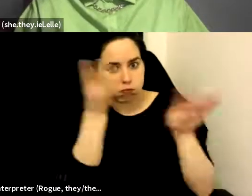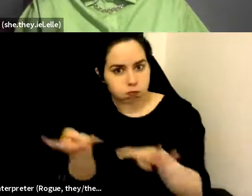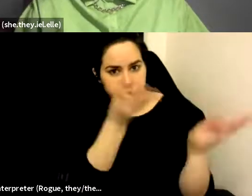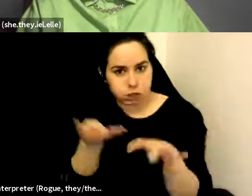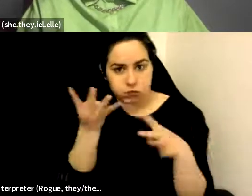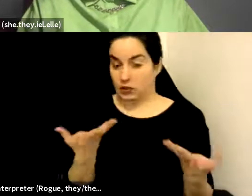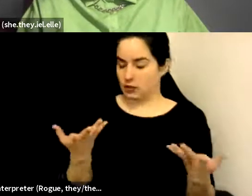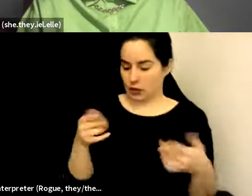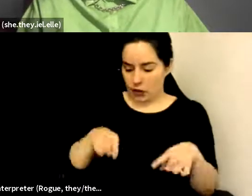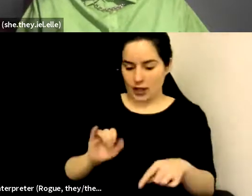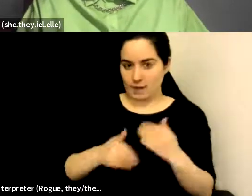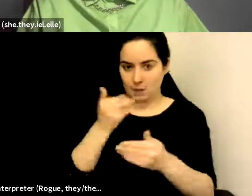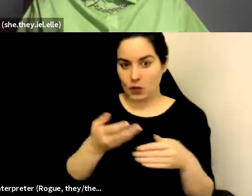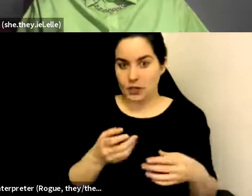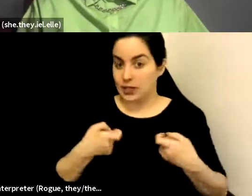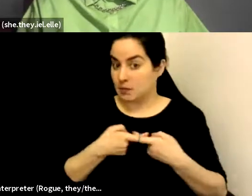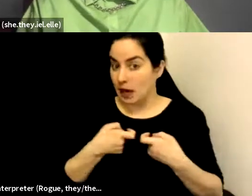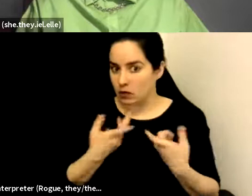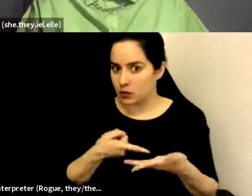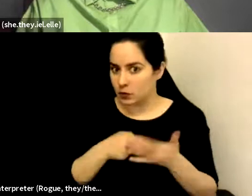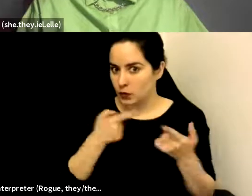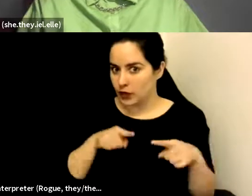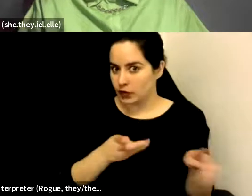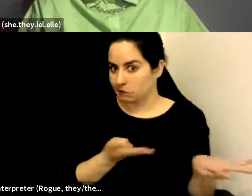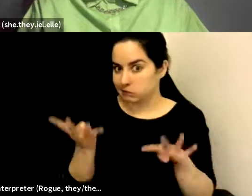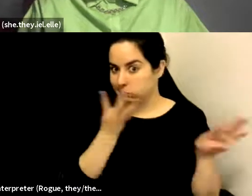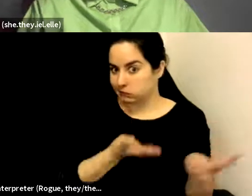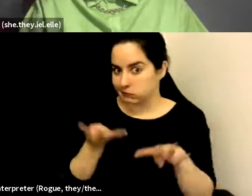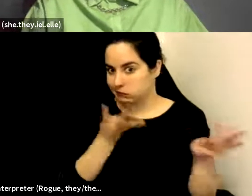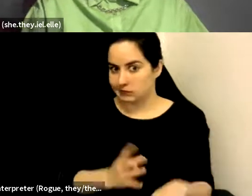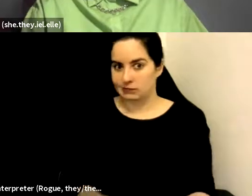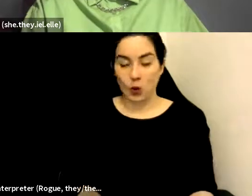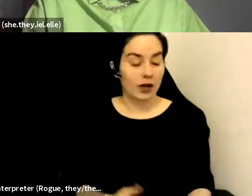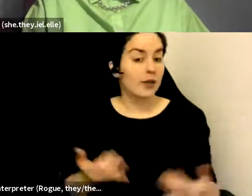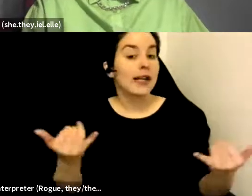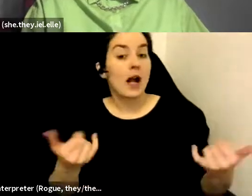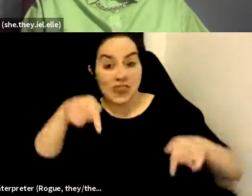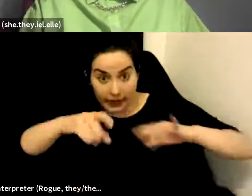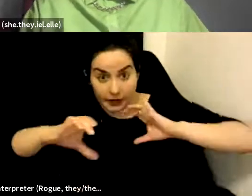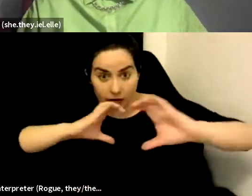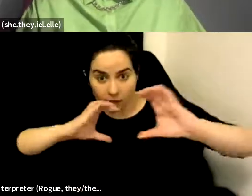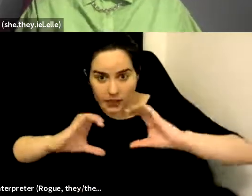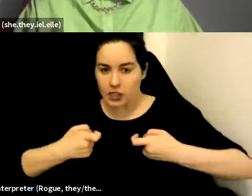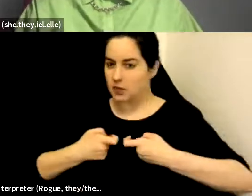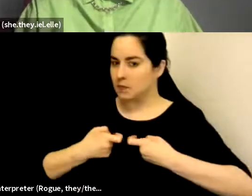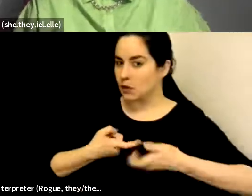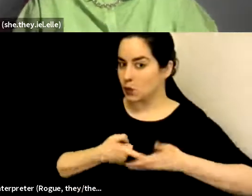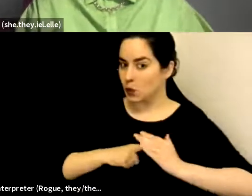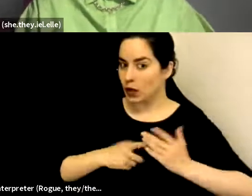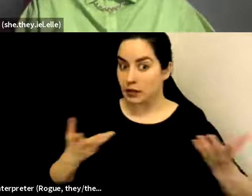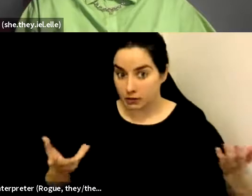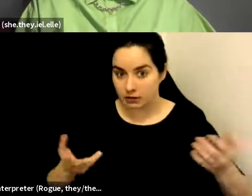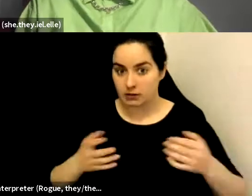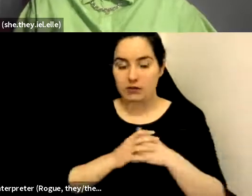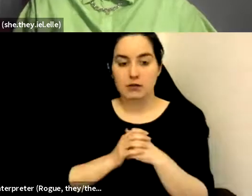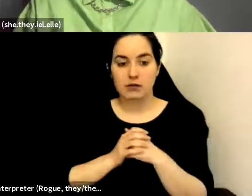the electricity that is required for our conversation today and how, yeah. And